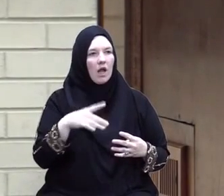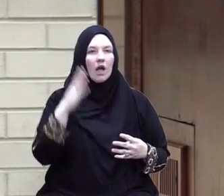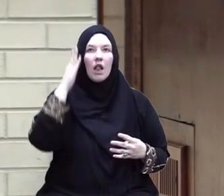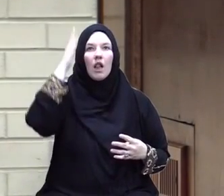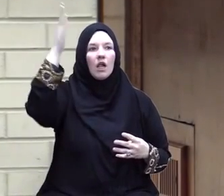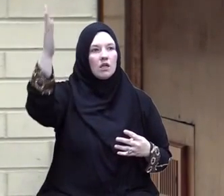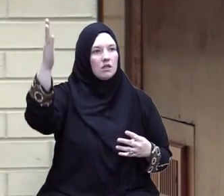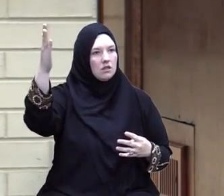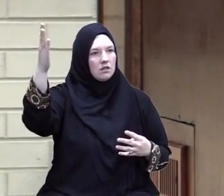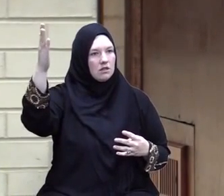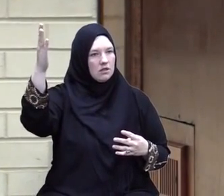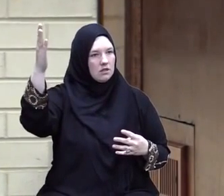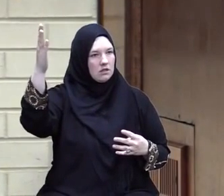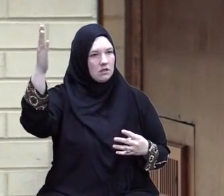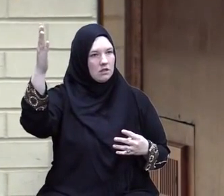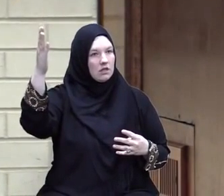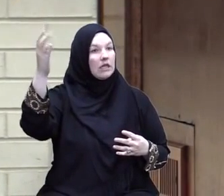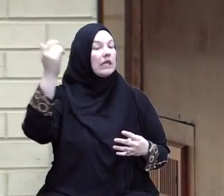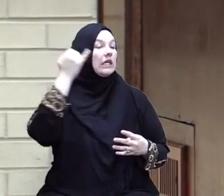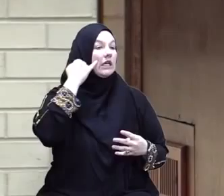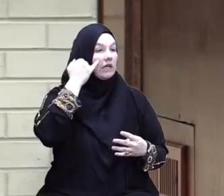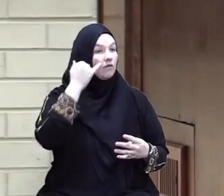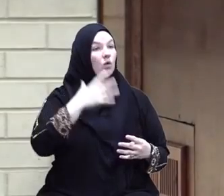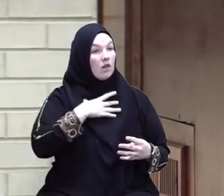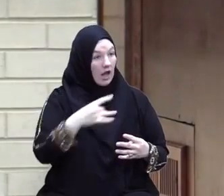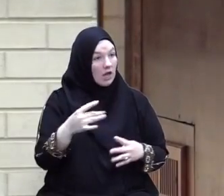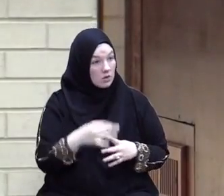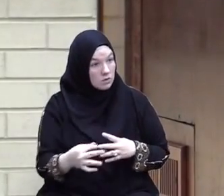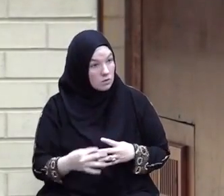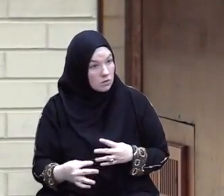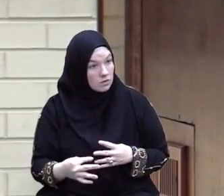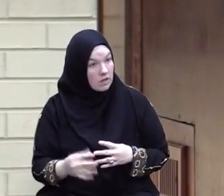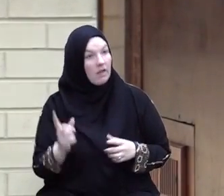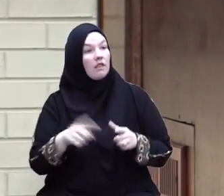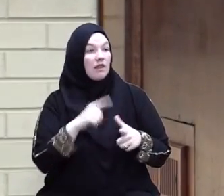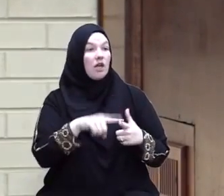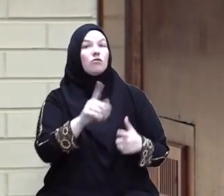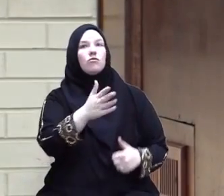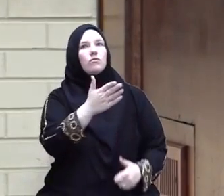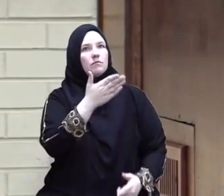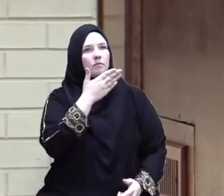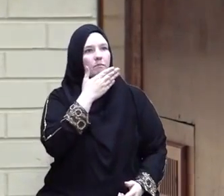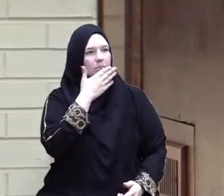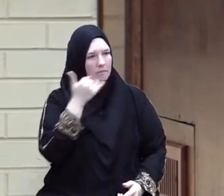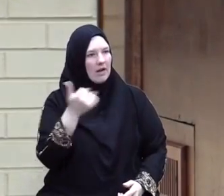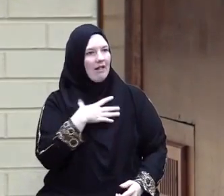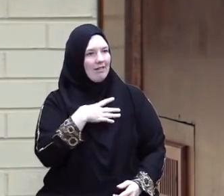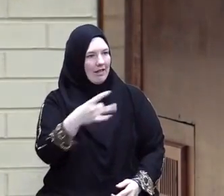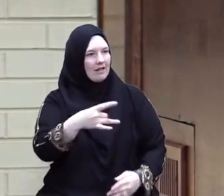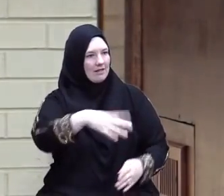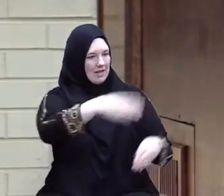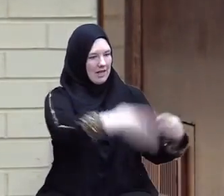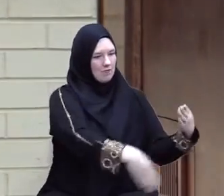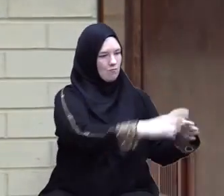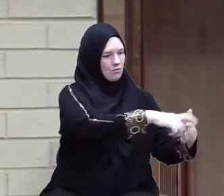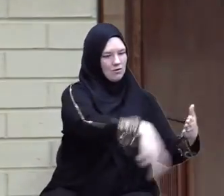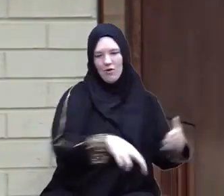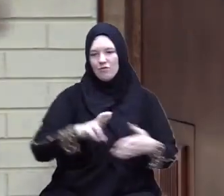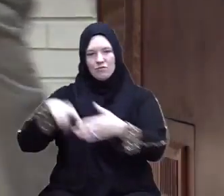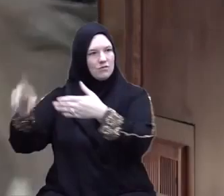where they lead us to. So if you like a choice, you better like the end result of that